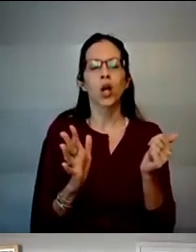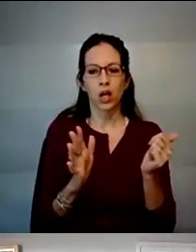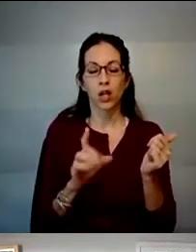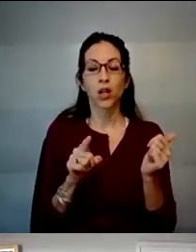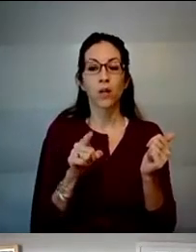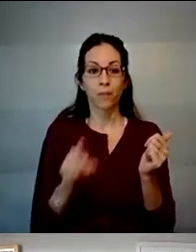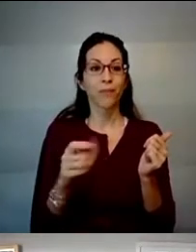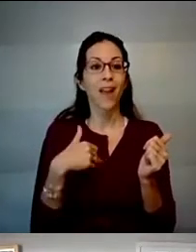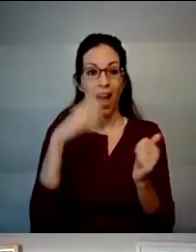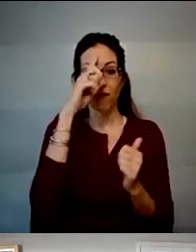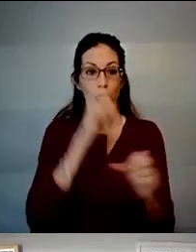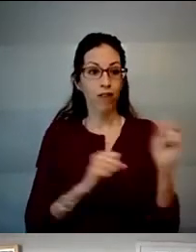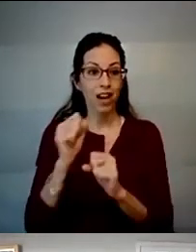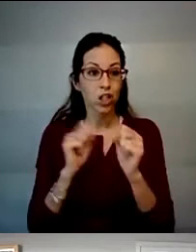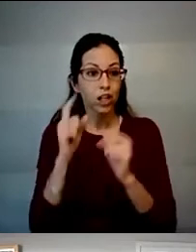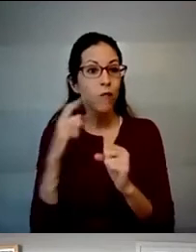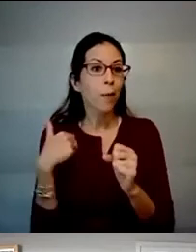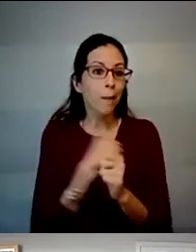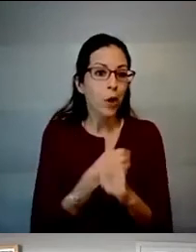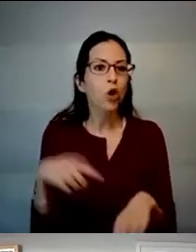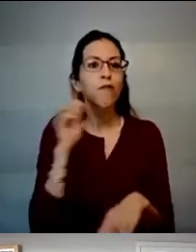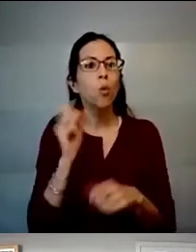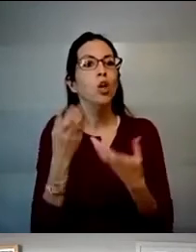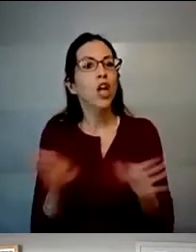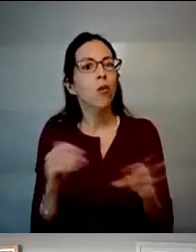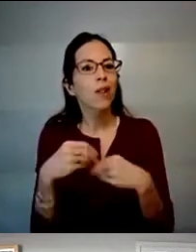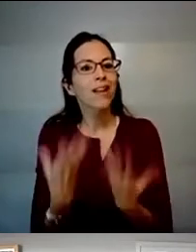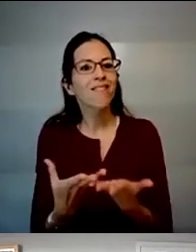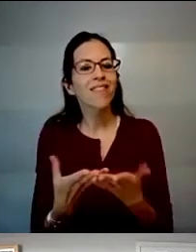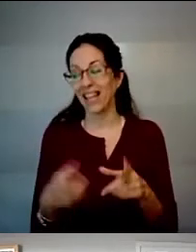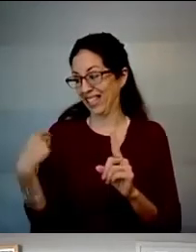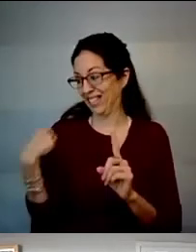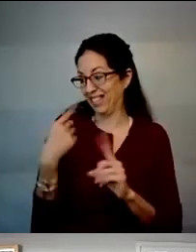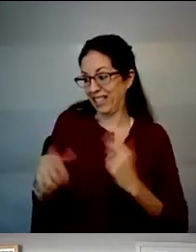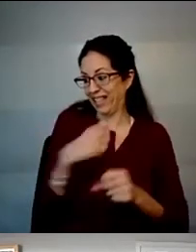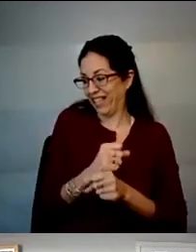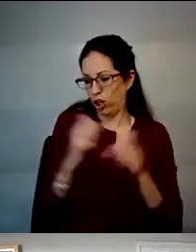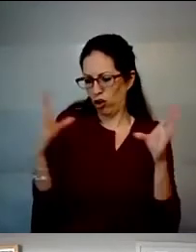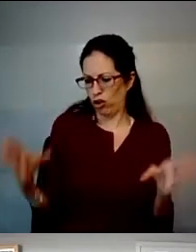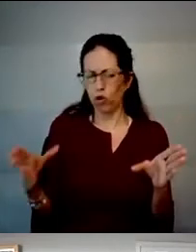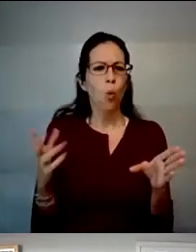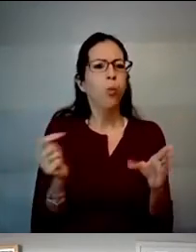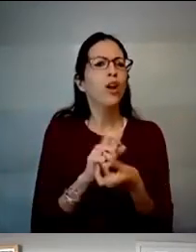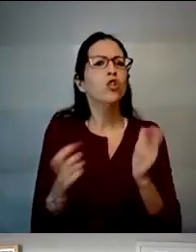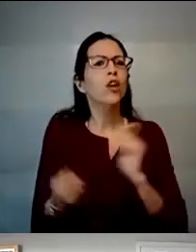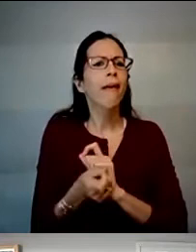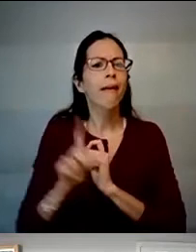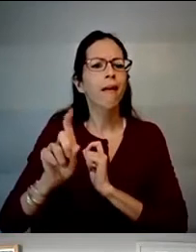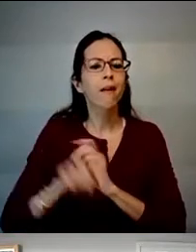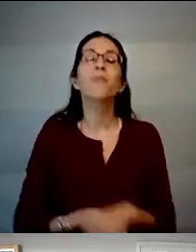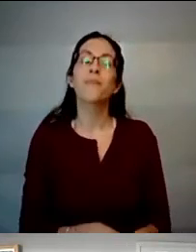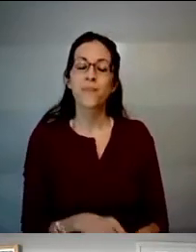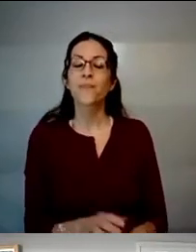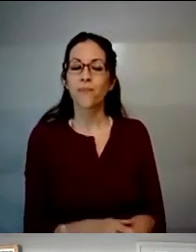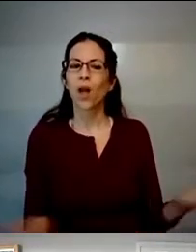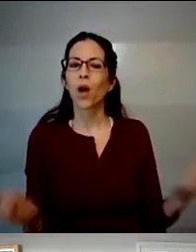for membership and general giving at the Walker in the past year? Yeah, so I think, you know, it's important to recognize, you